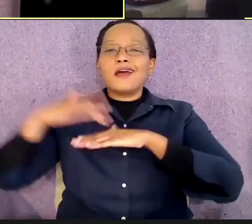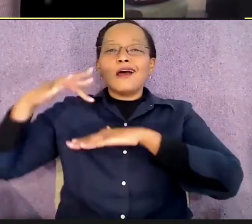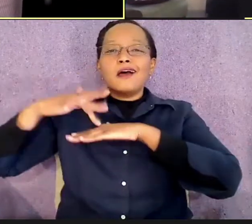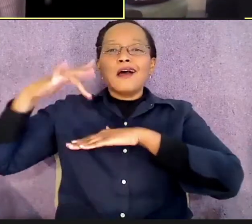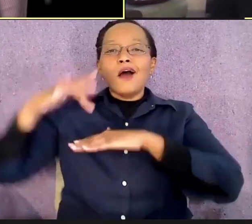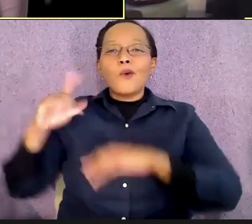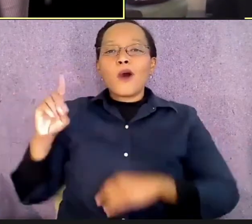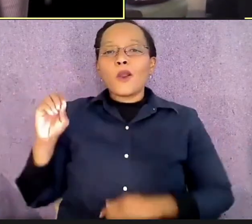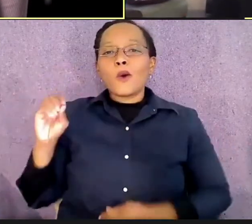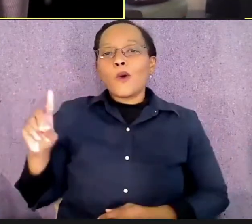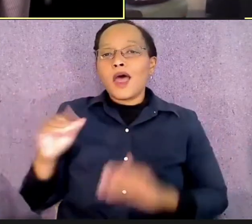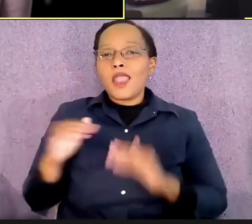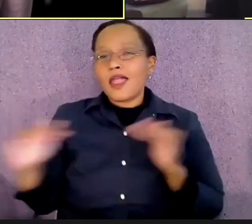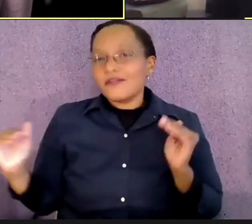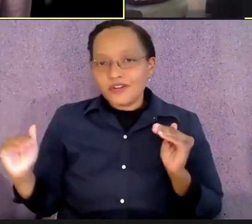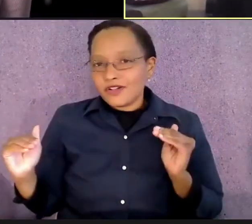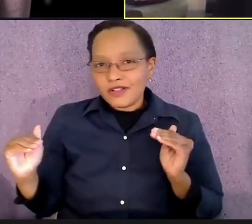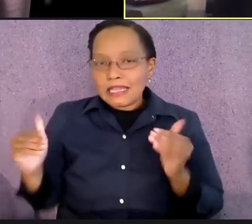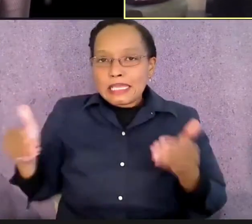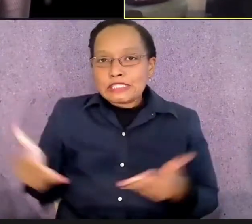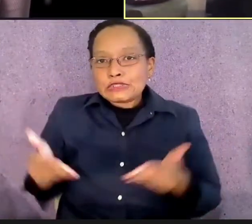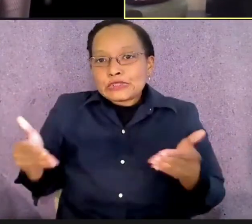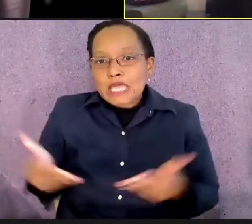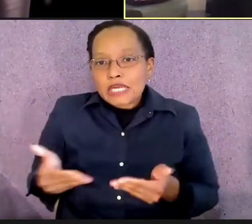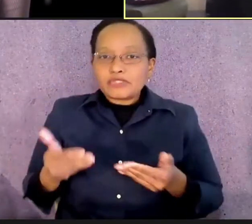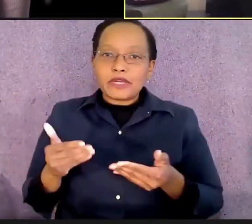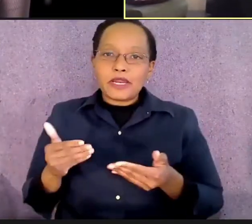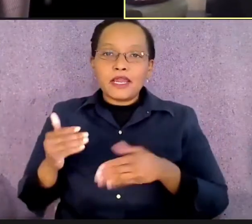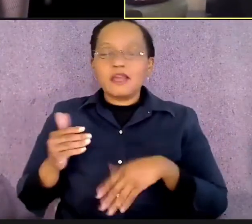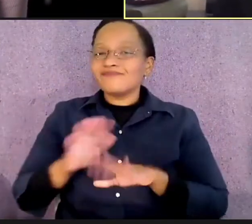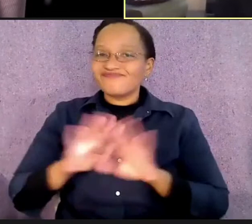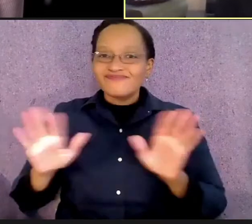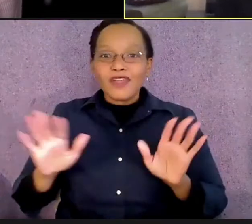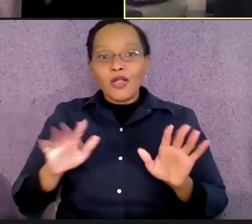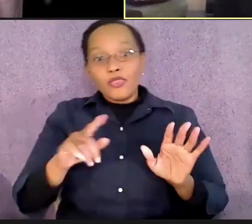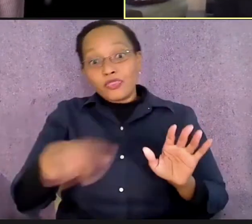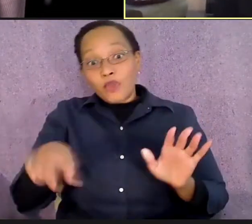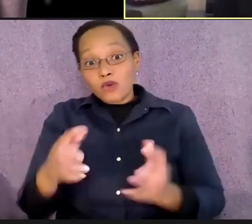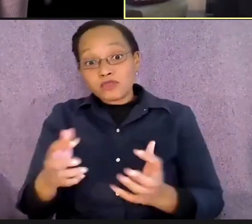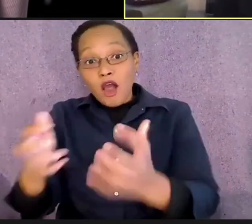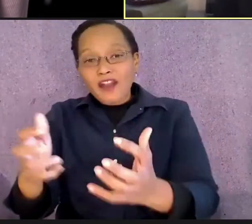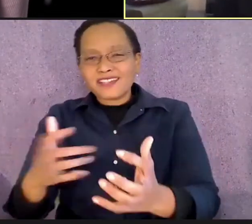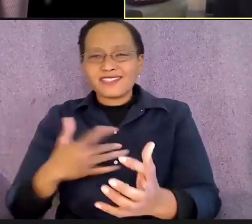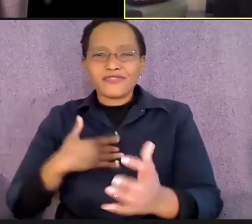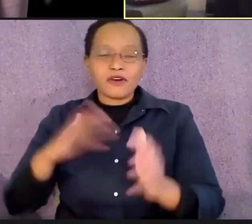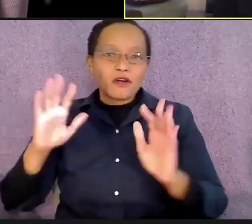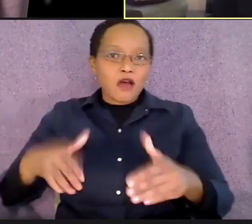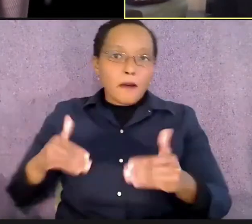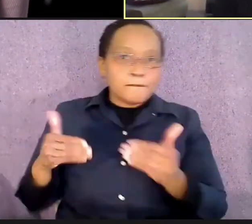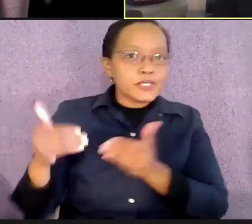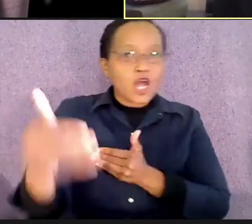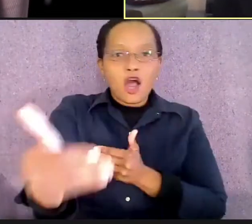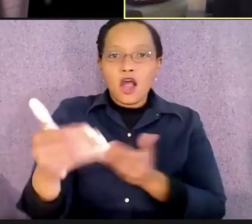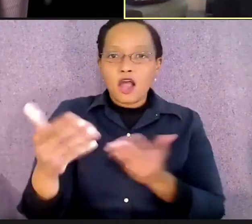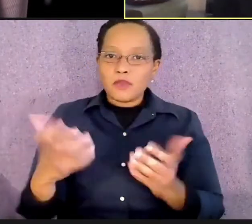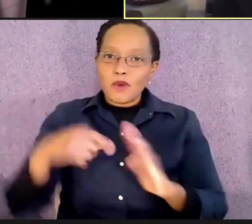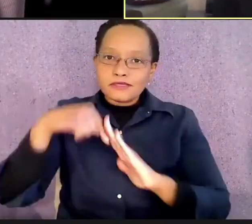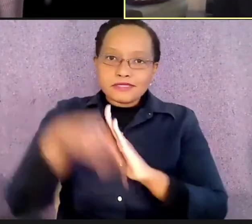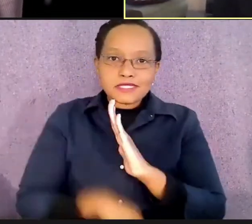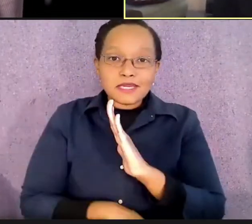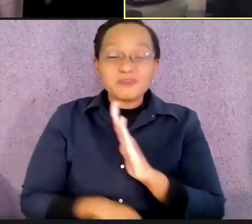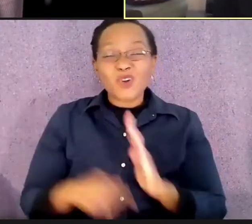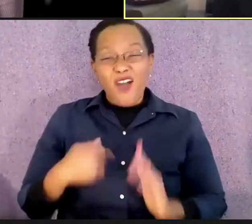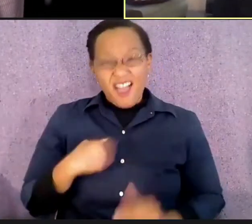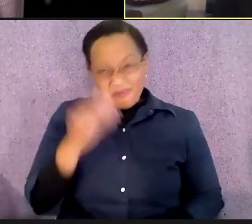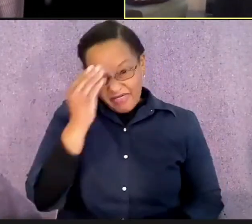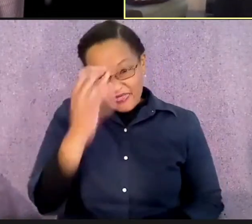like an introductory class. Yeah. We're way past that. And so I want them to know, like, I'm going deep here. Don't